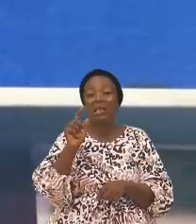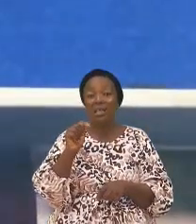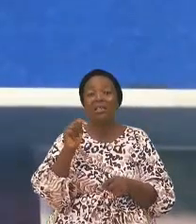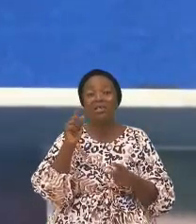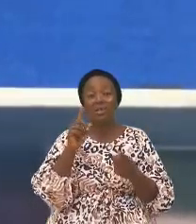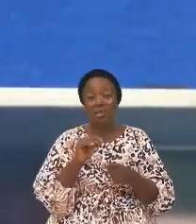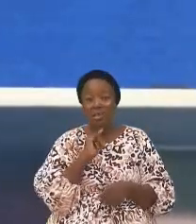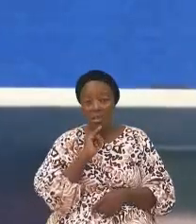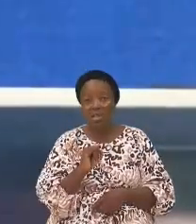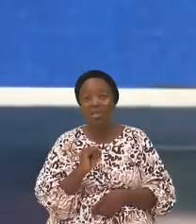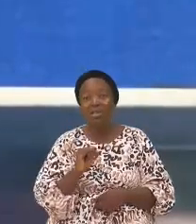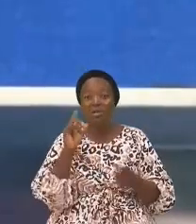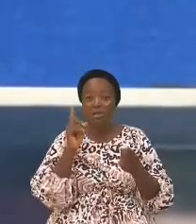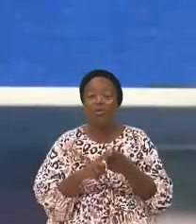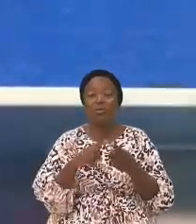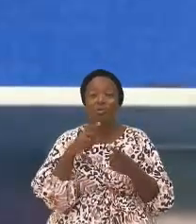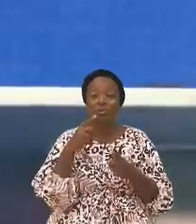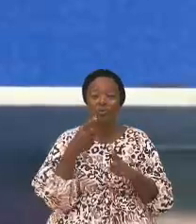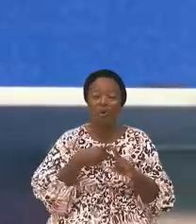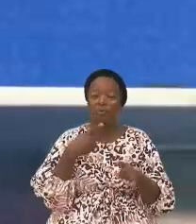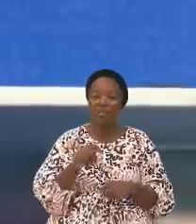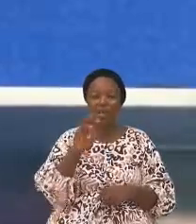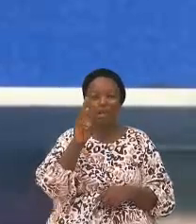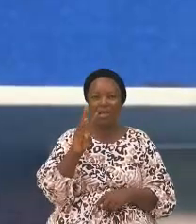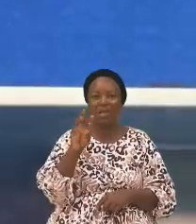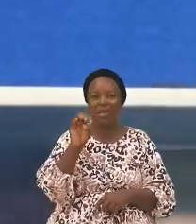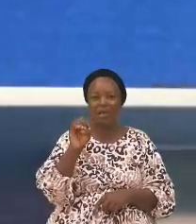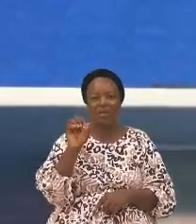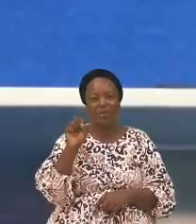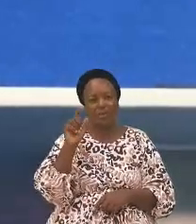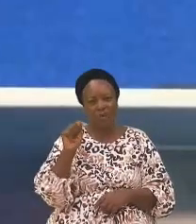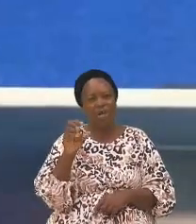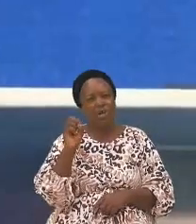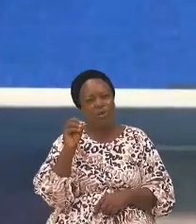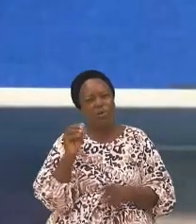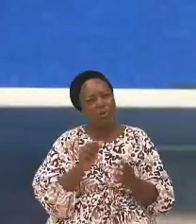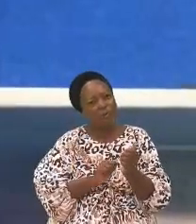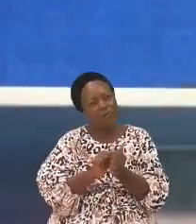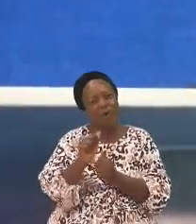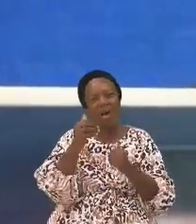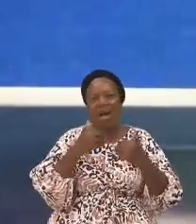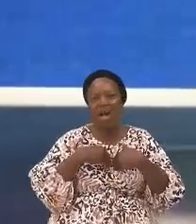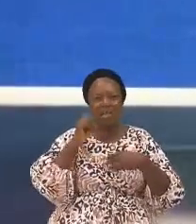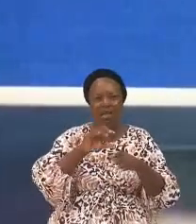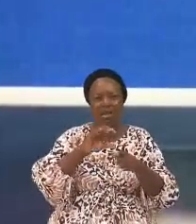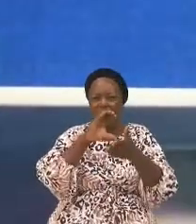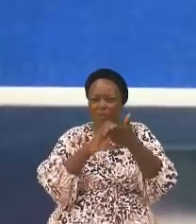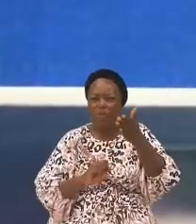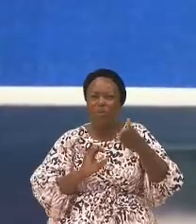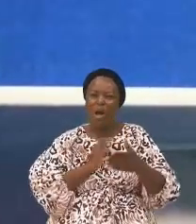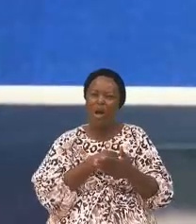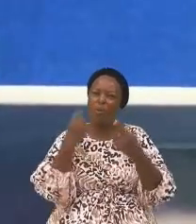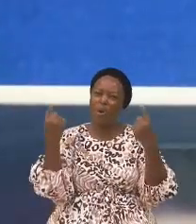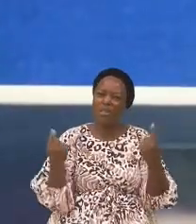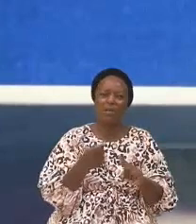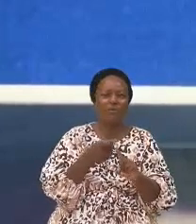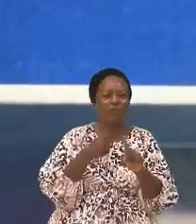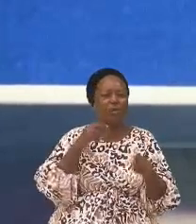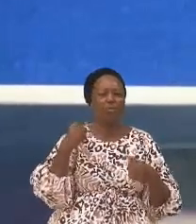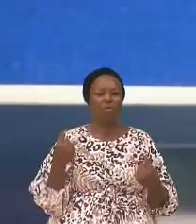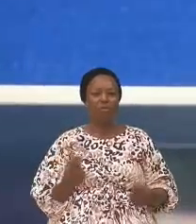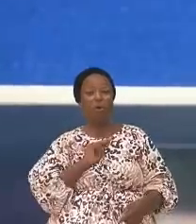as the east is from the west. So far as he removed